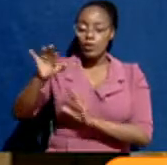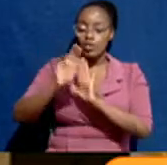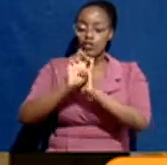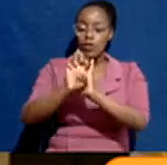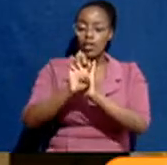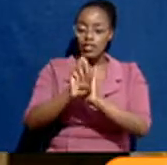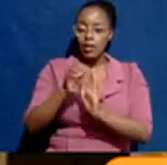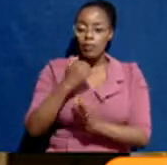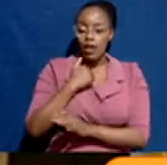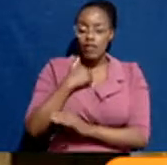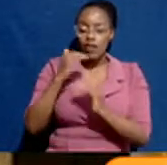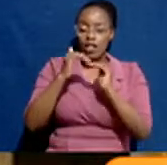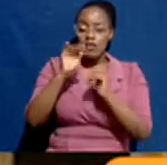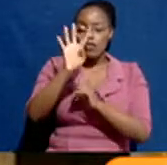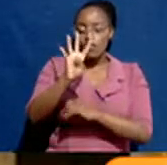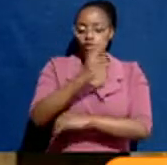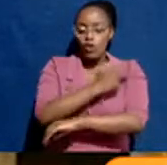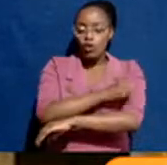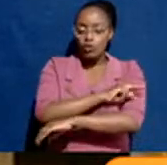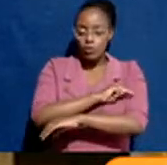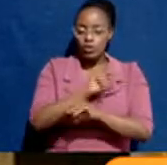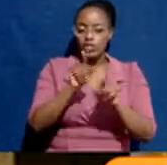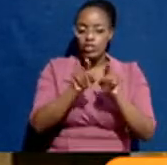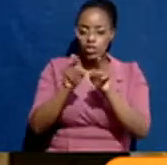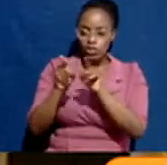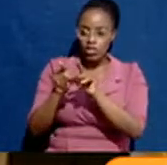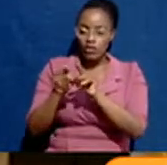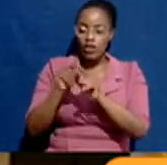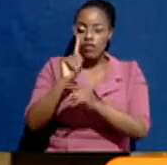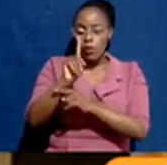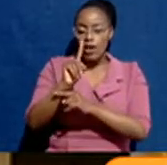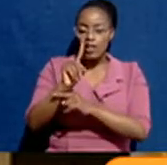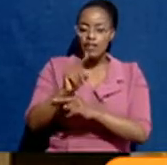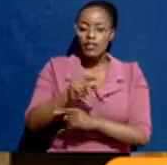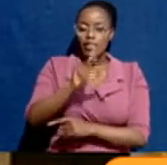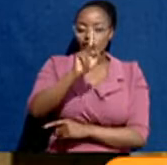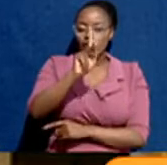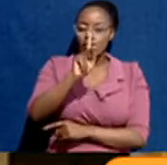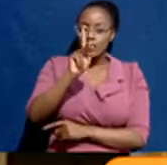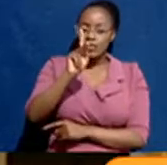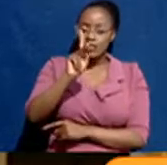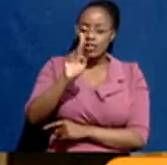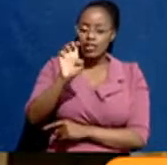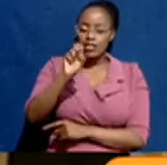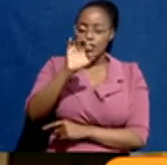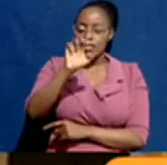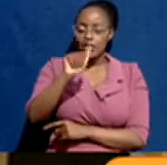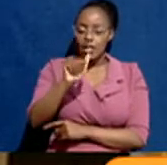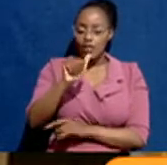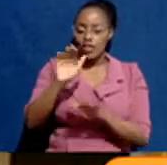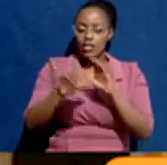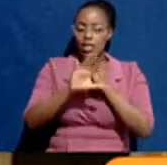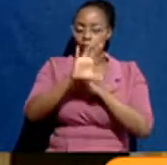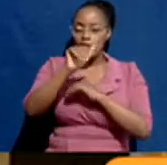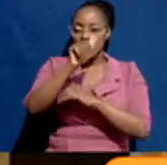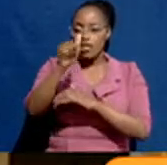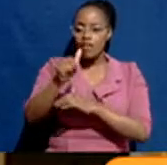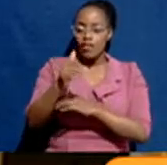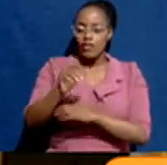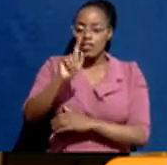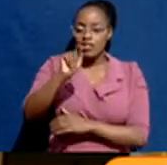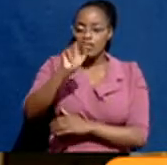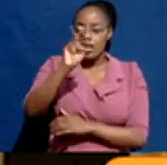we have level 4 hospitals and one in Kesses sub-county. Yeah. Another one is in